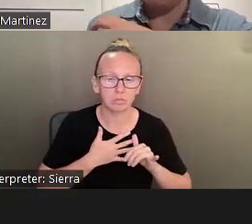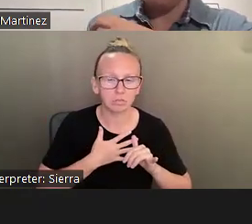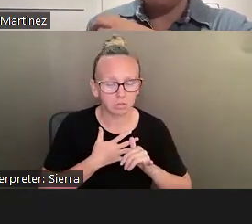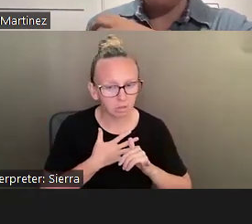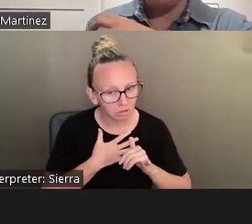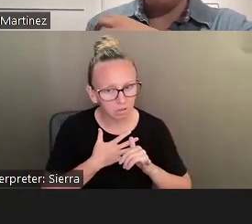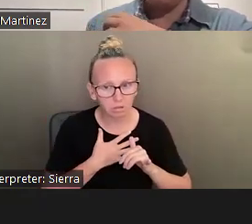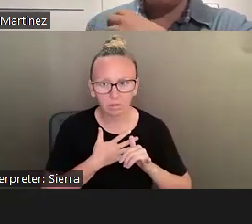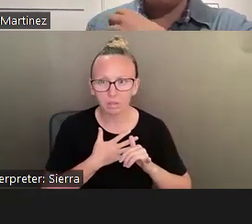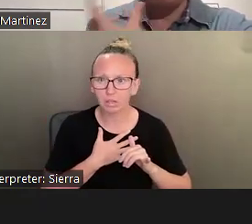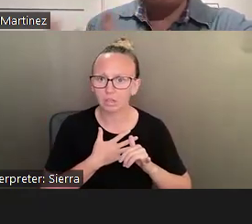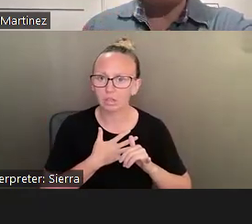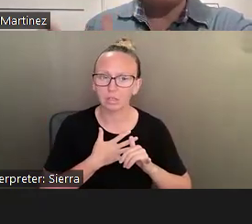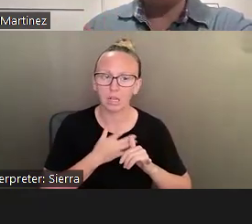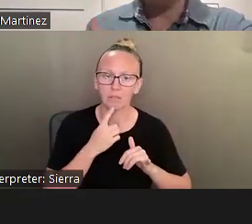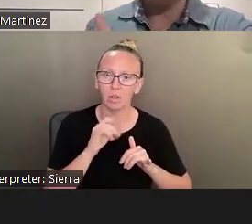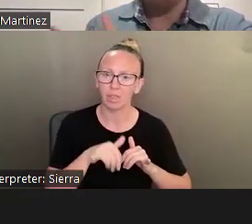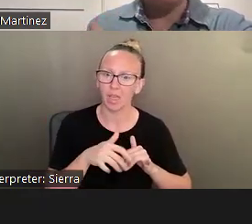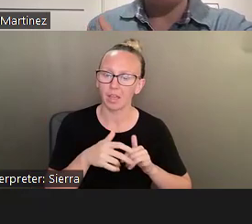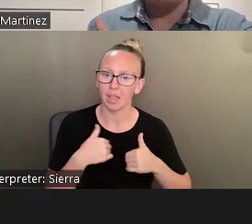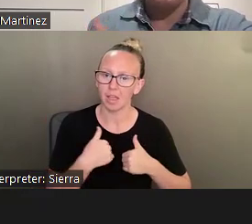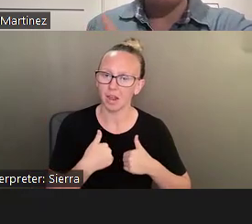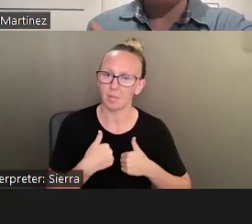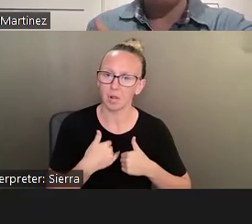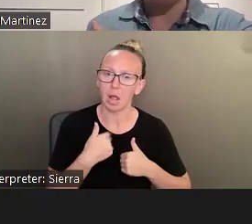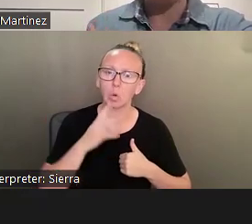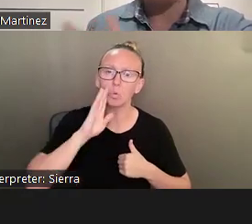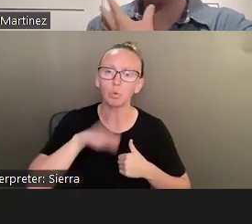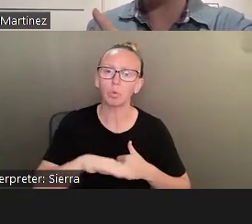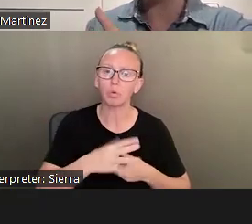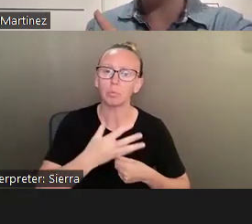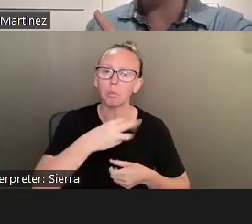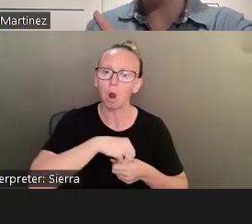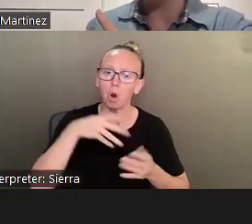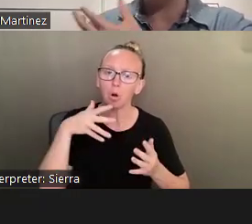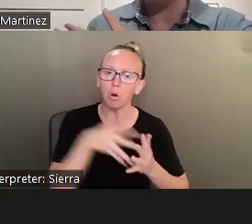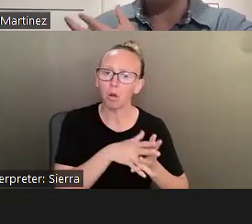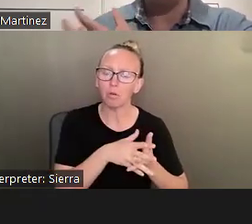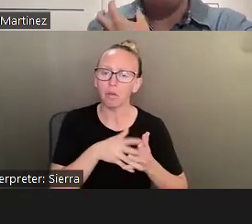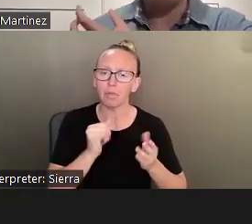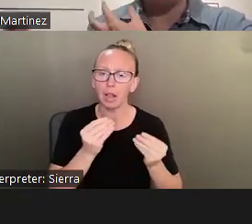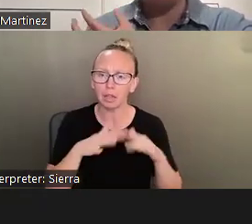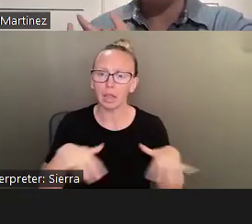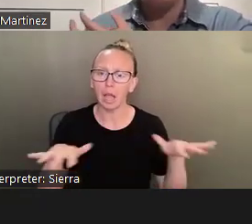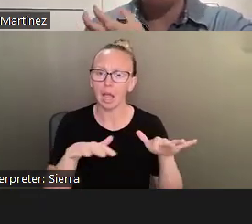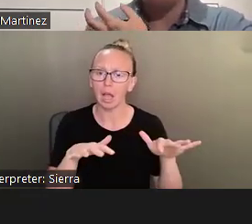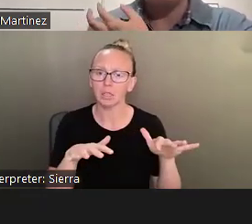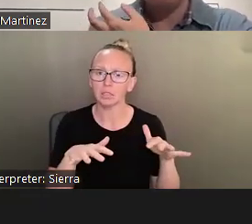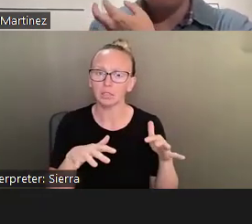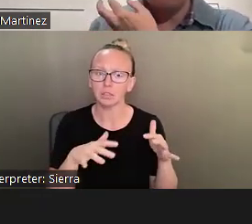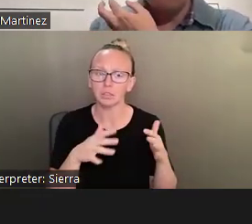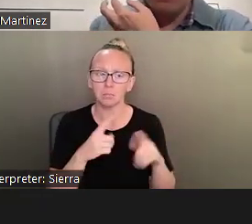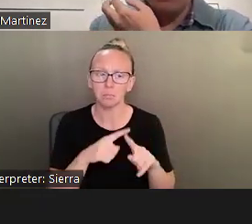this creature that I knew was part of the land I was on, but that I rarely saw because of the way the land had been